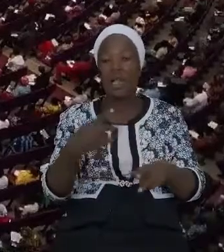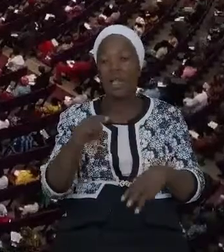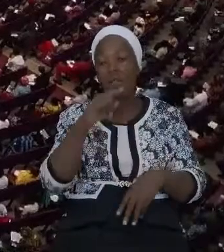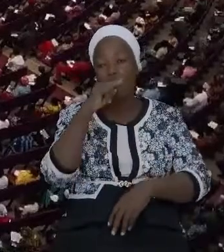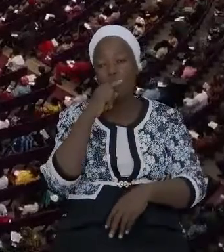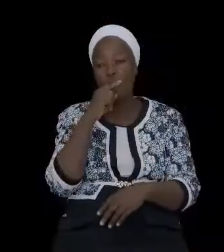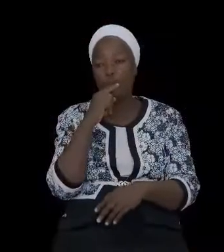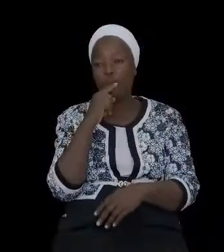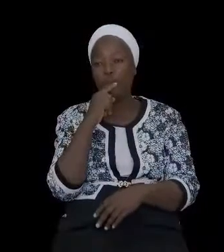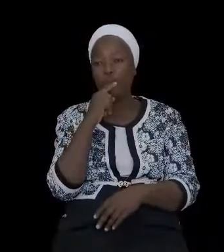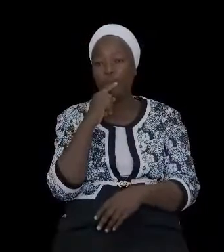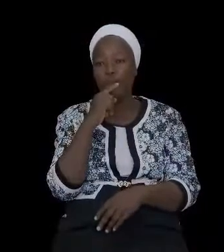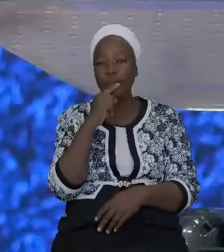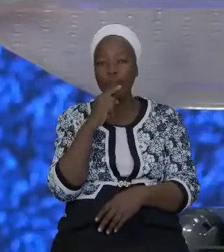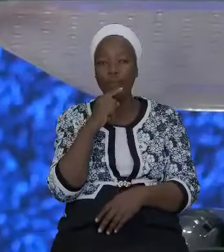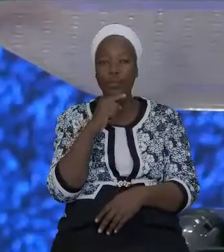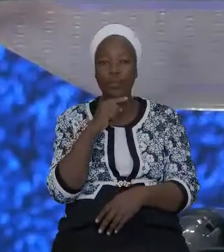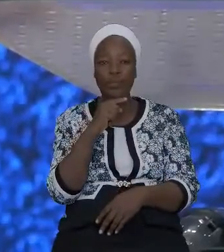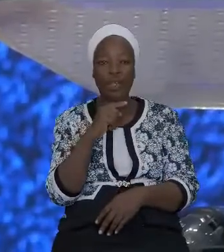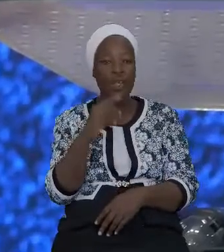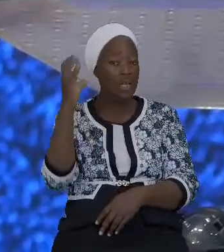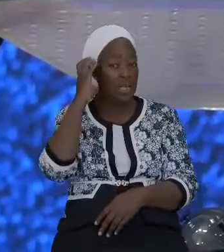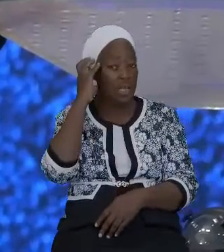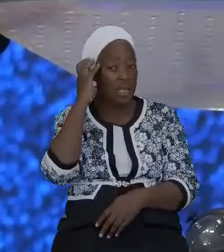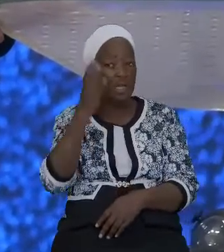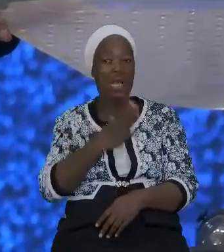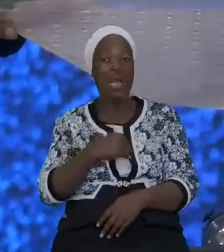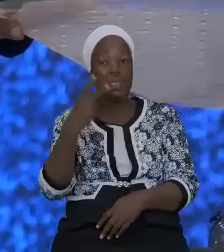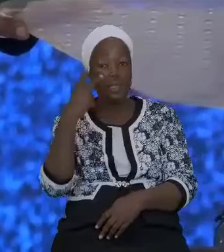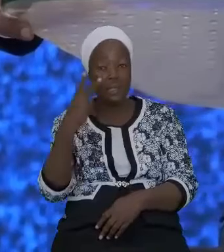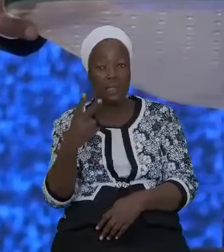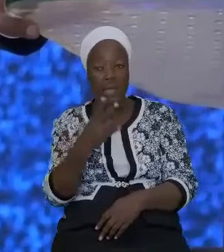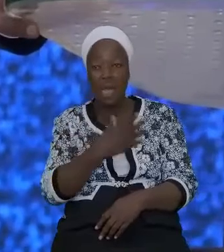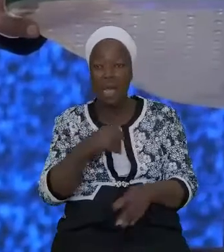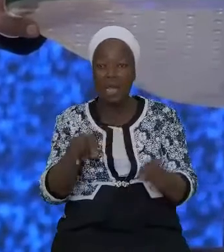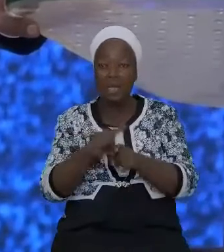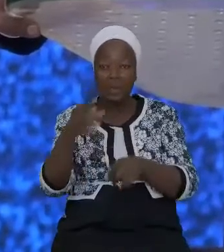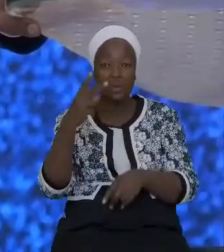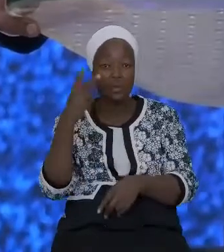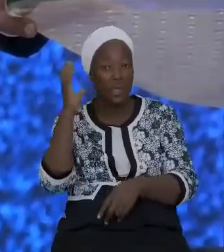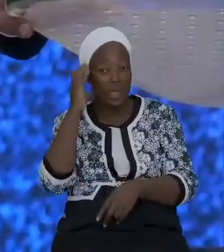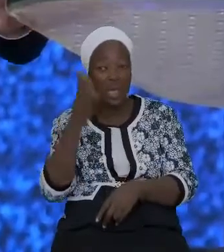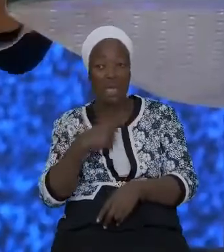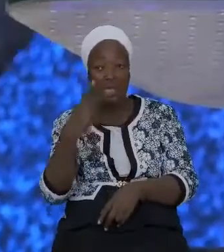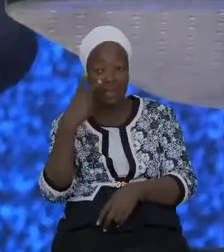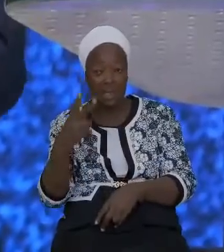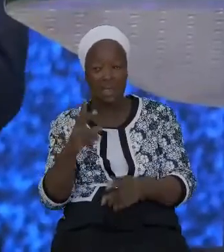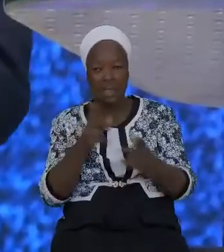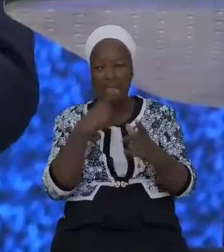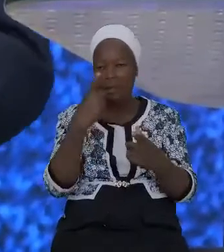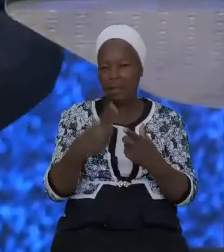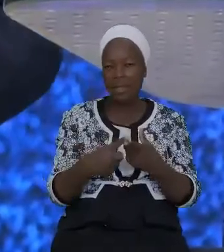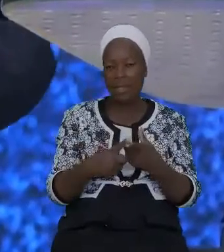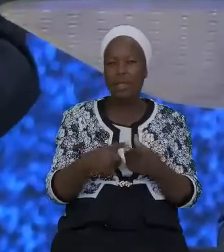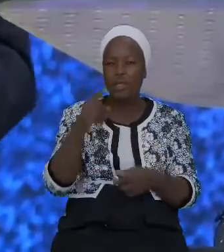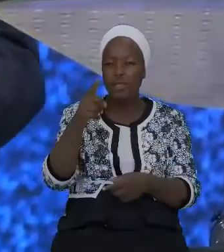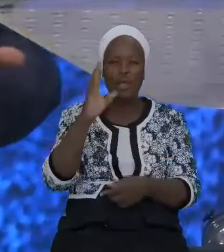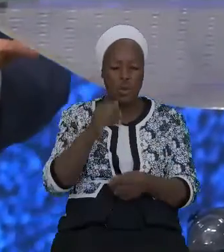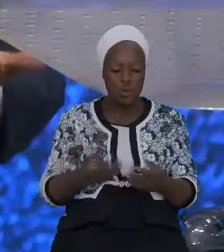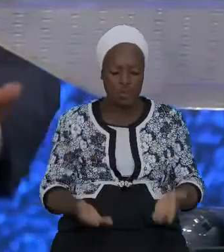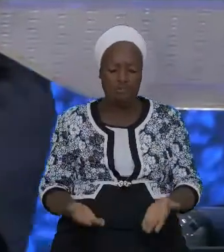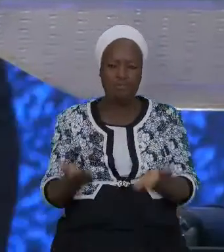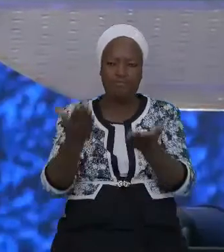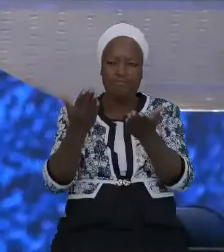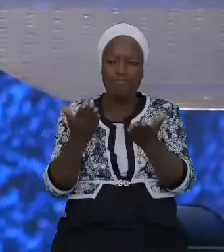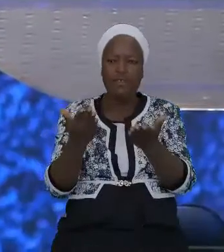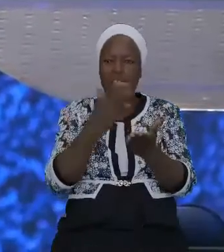corn. Hear and see. And as you hear and see, then you will rise up